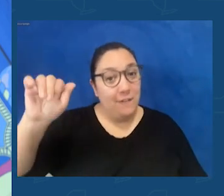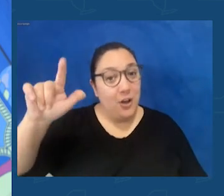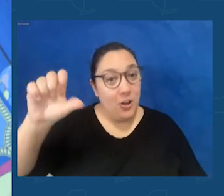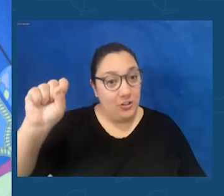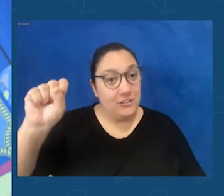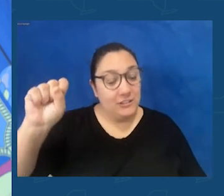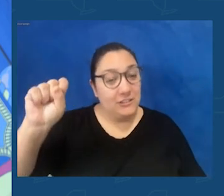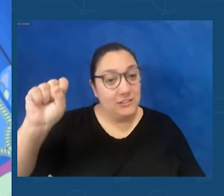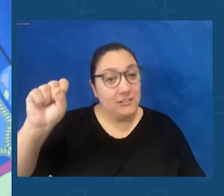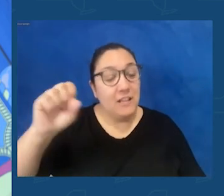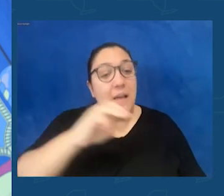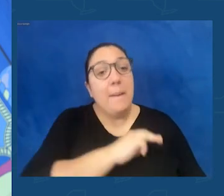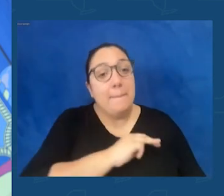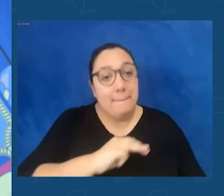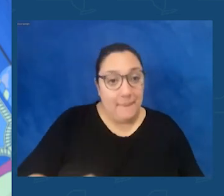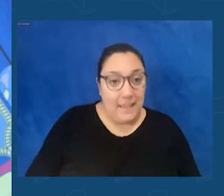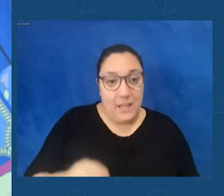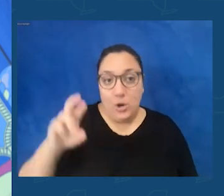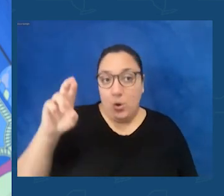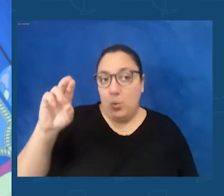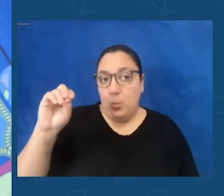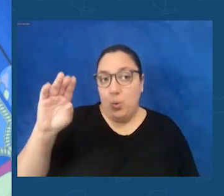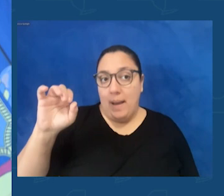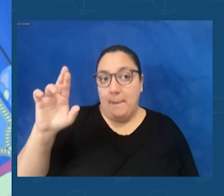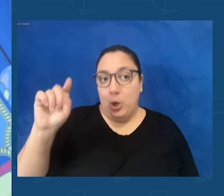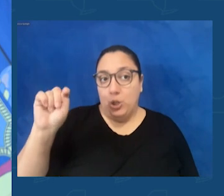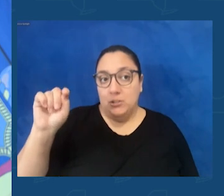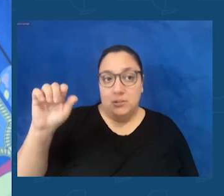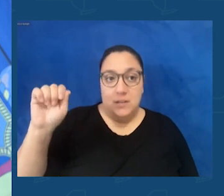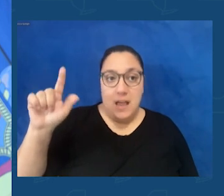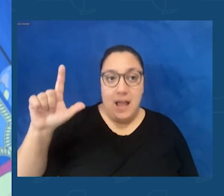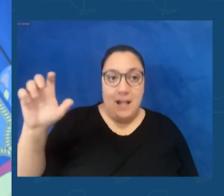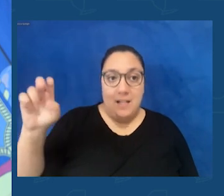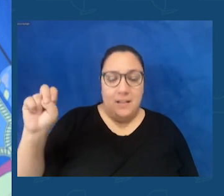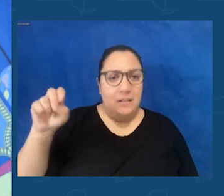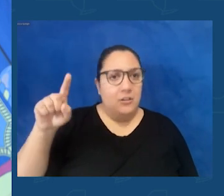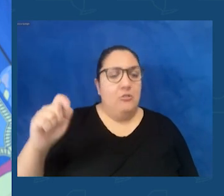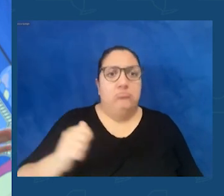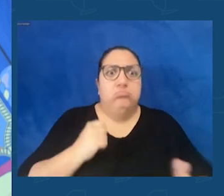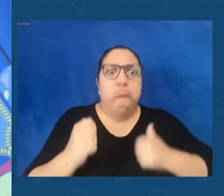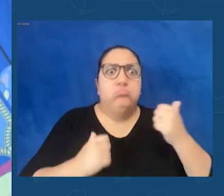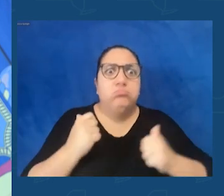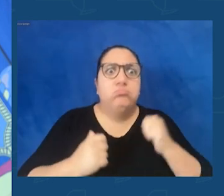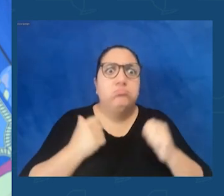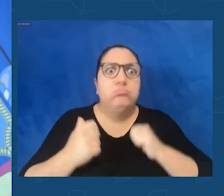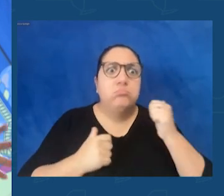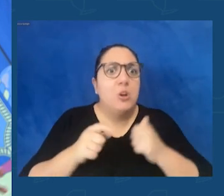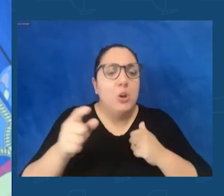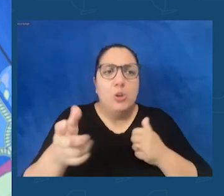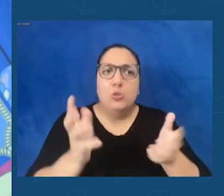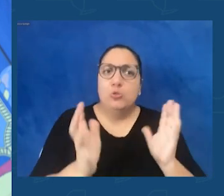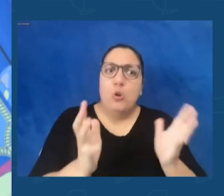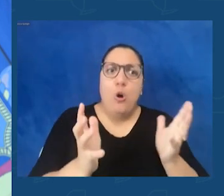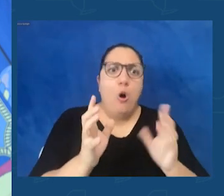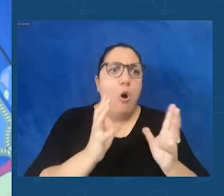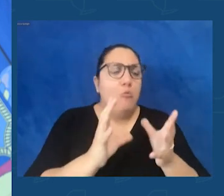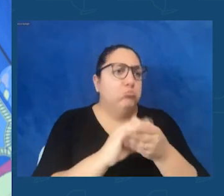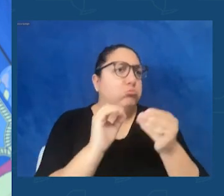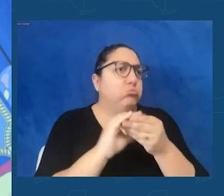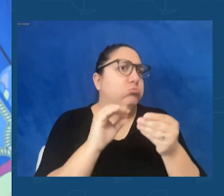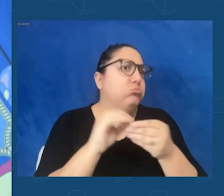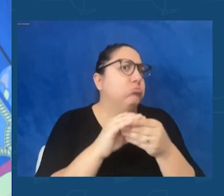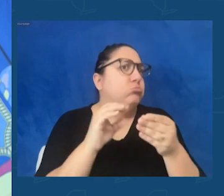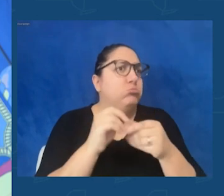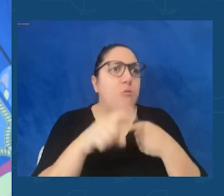Mayor Robert Allen, you have such energy flowing. I'm not just talking about the waterfalls. I mean, it is a place people want to be.